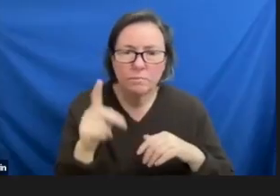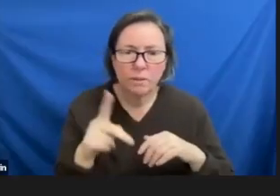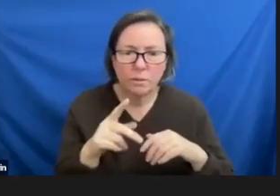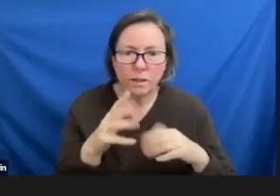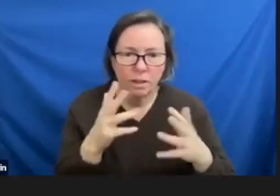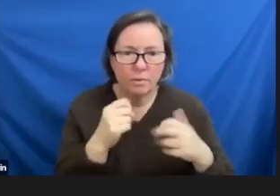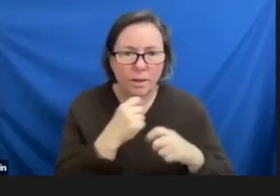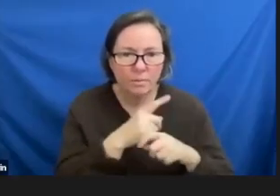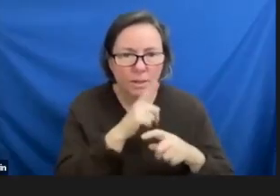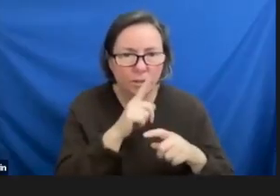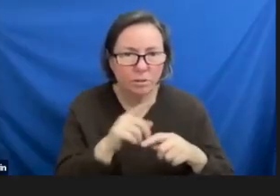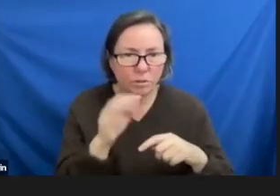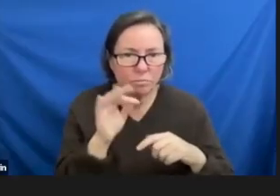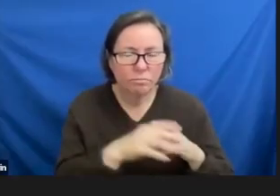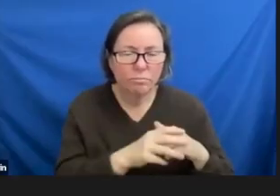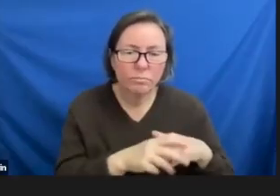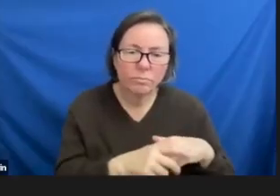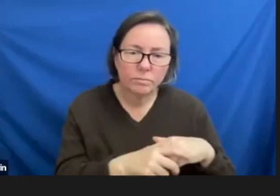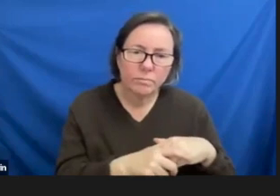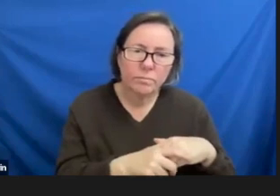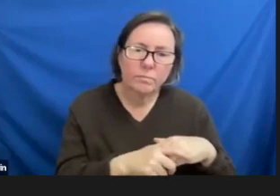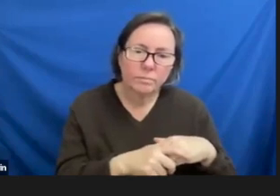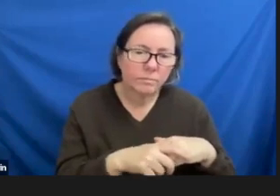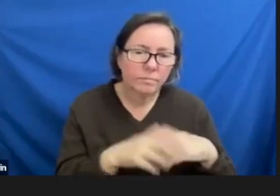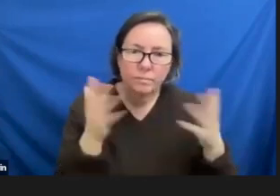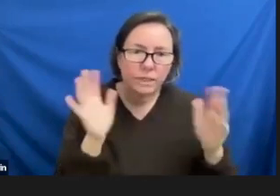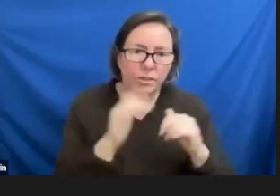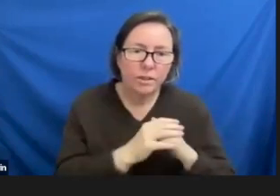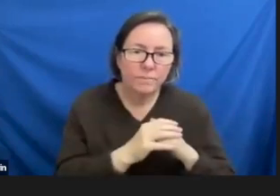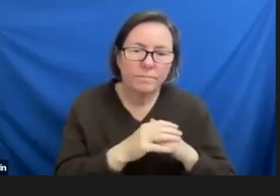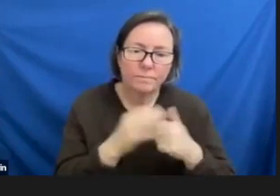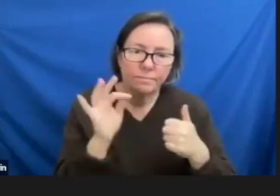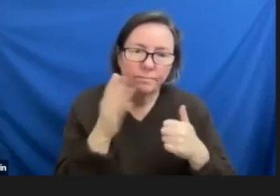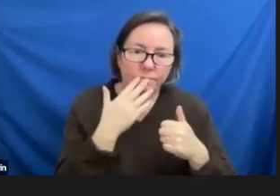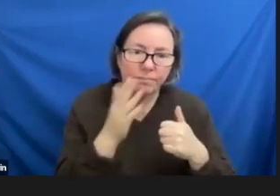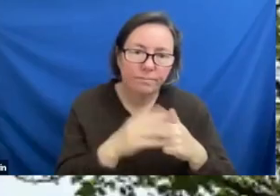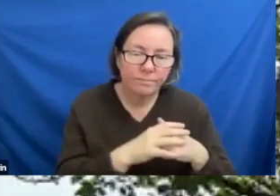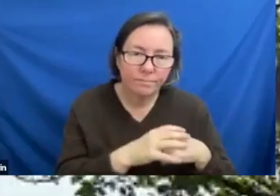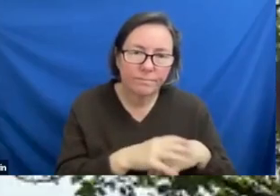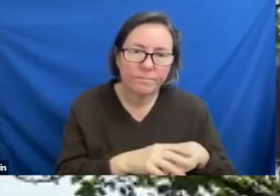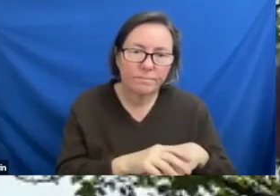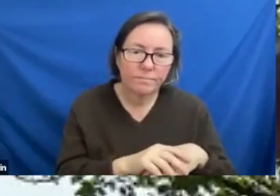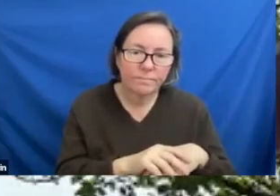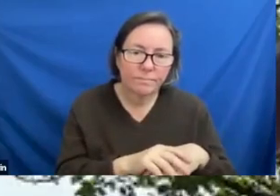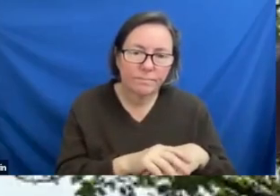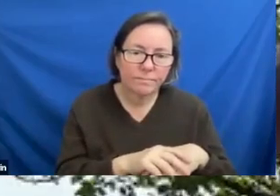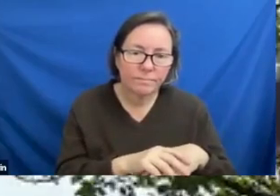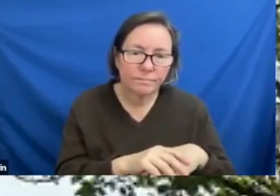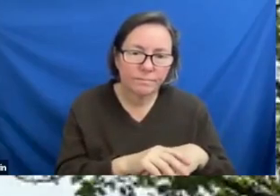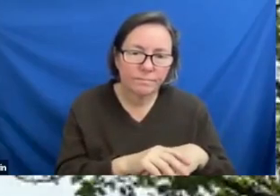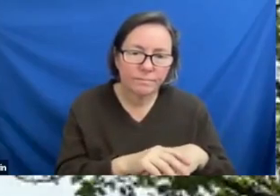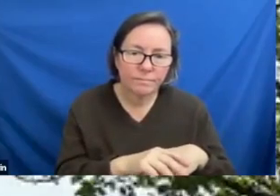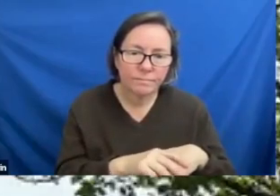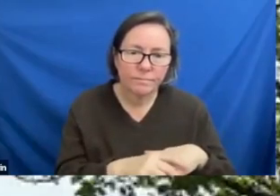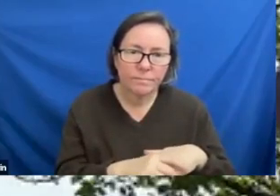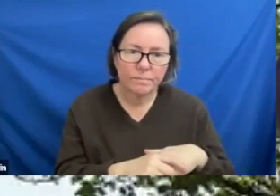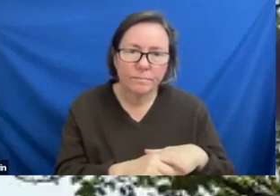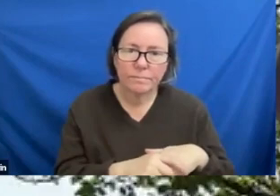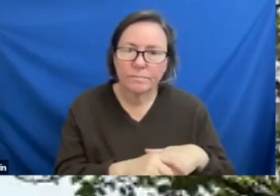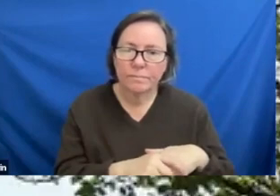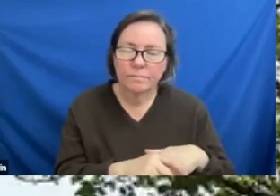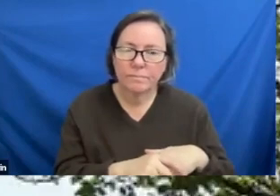wanted to make sure of that. That's all. Thank you. Terrific. Thanks for joining, and thanks for the